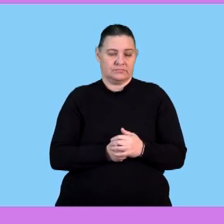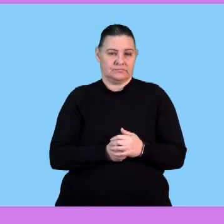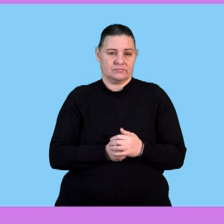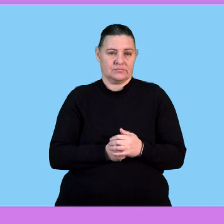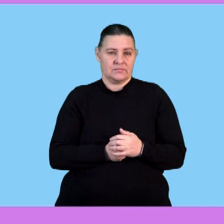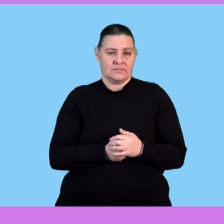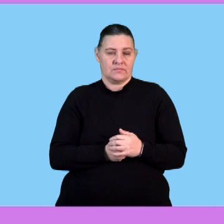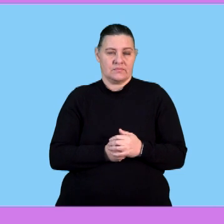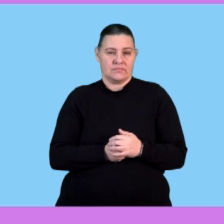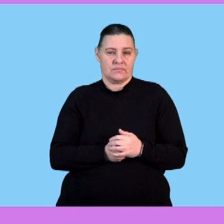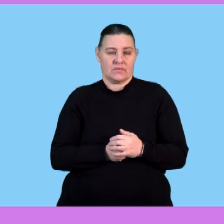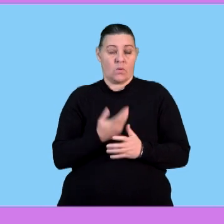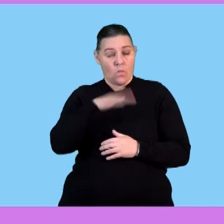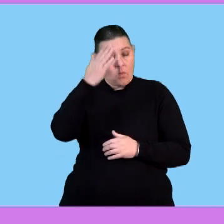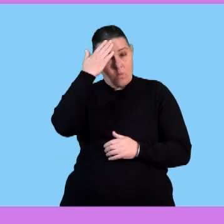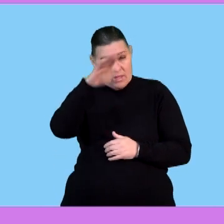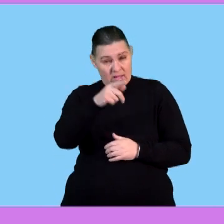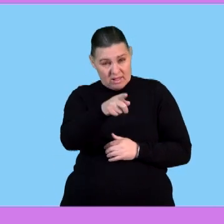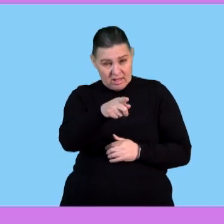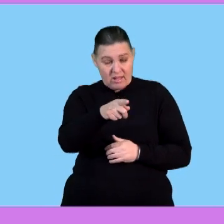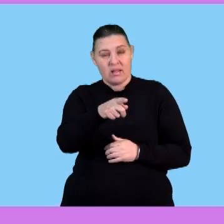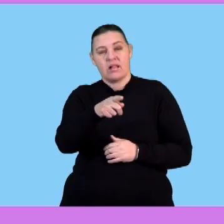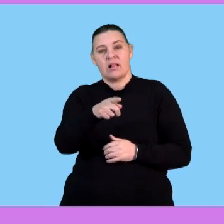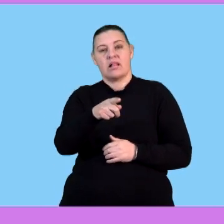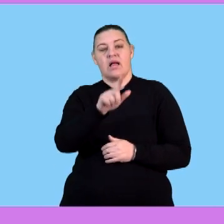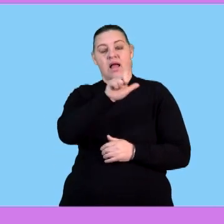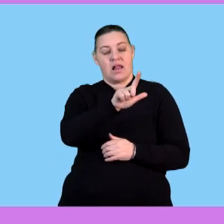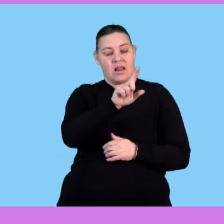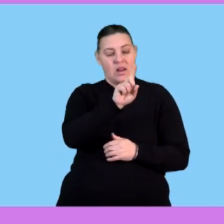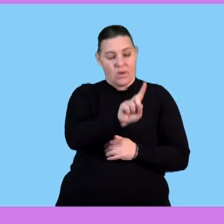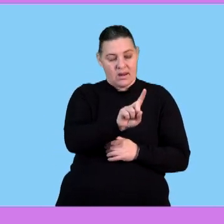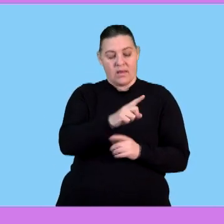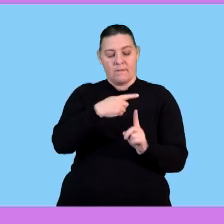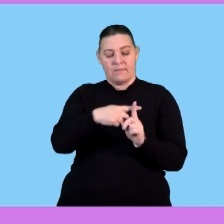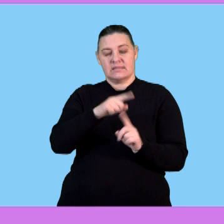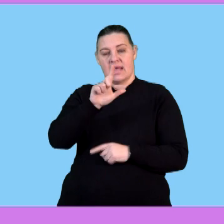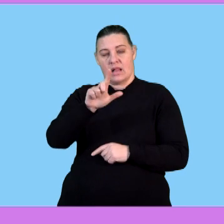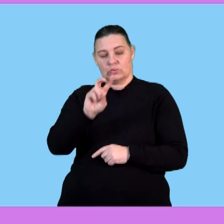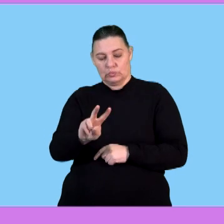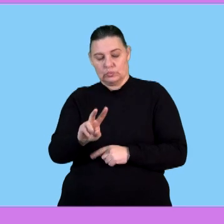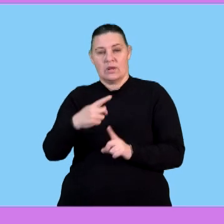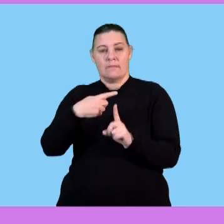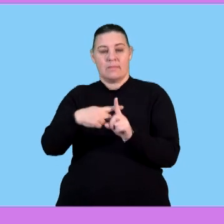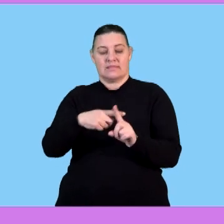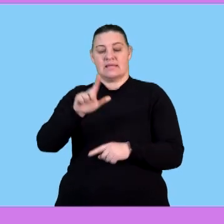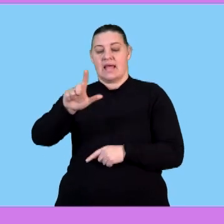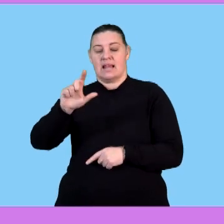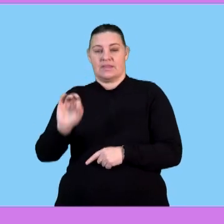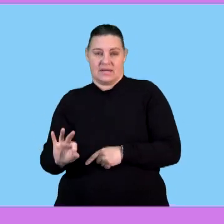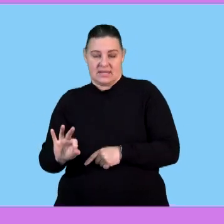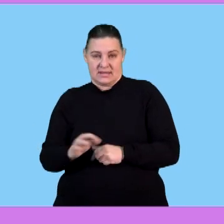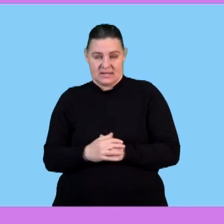all right, we know the perimeters L1 plus L2